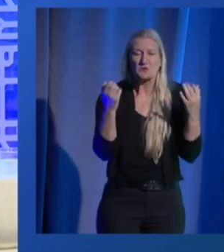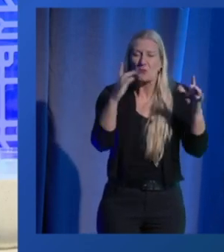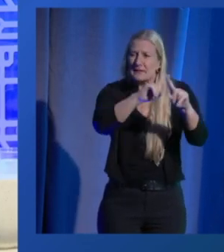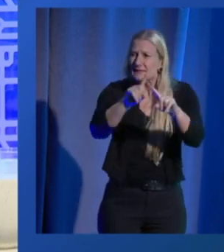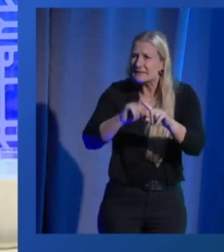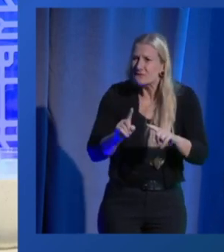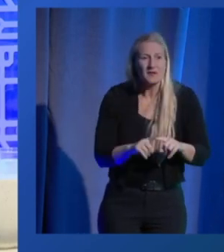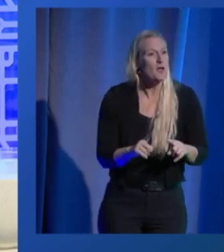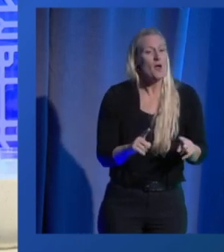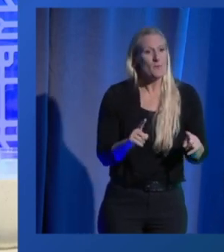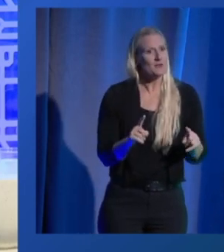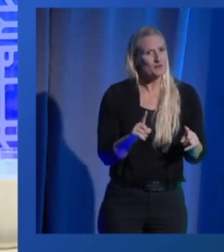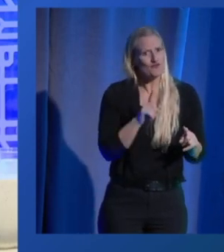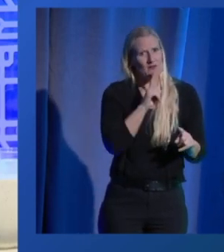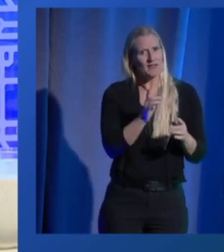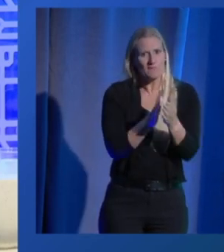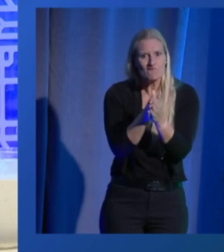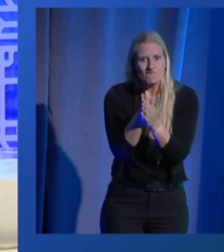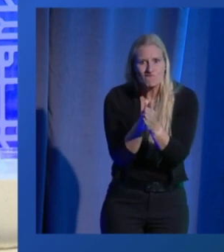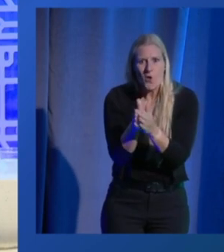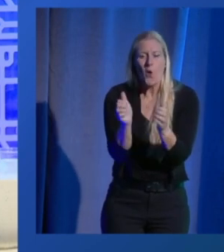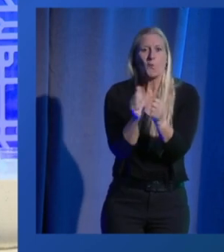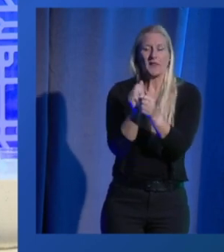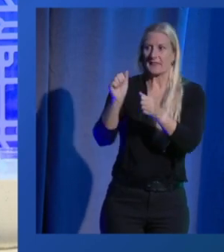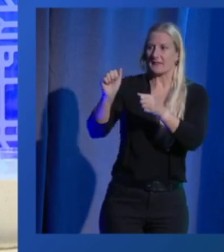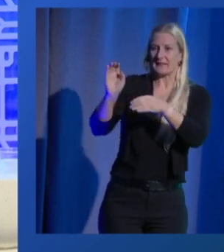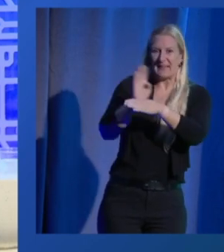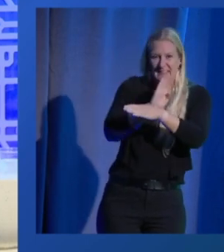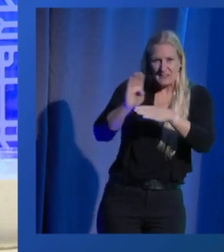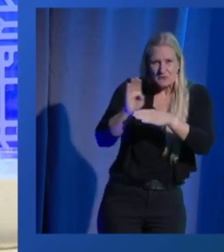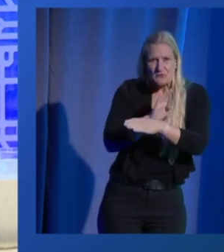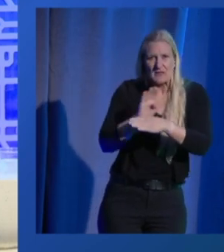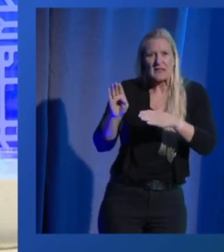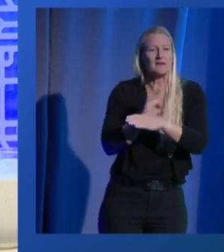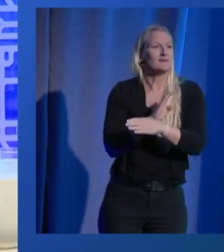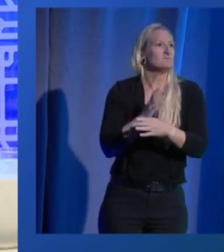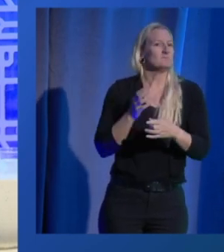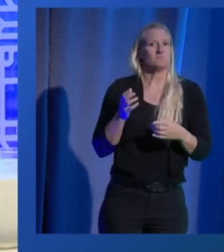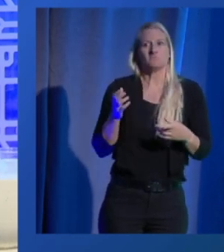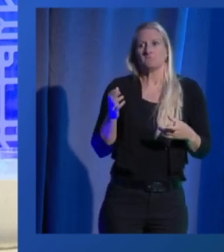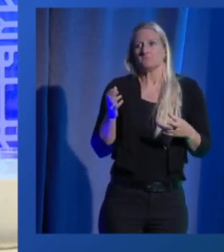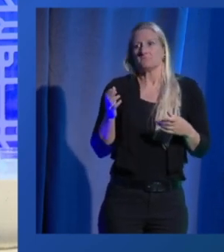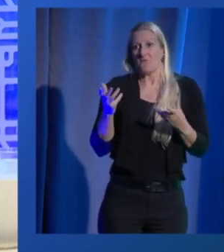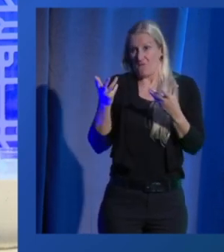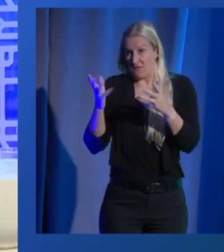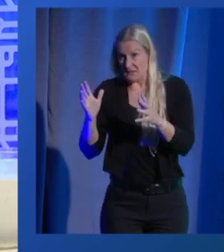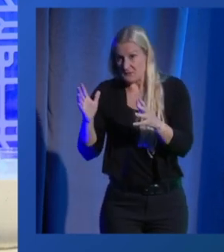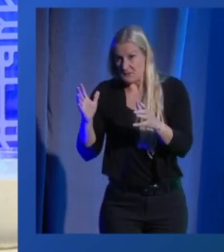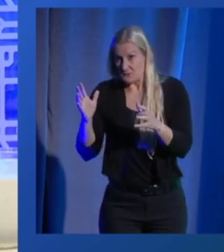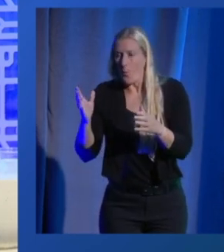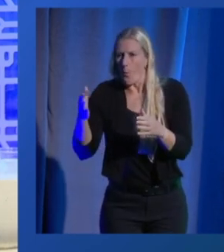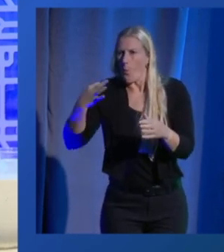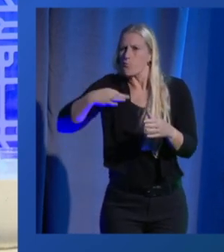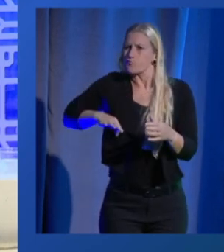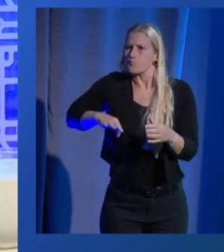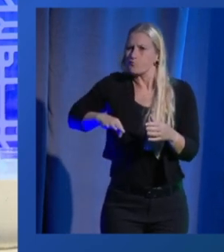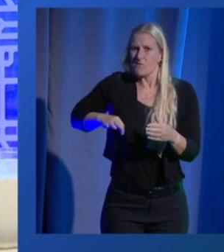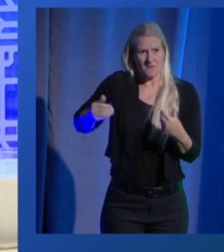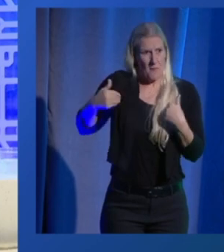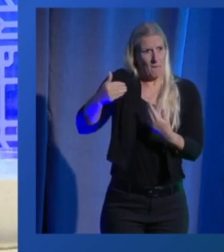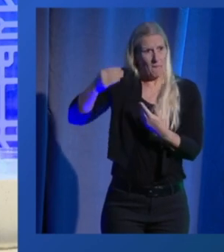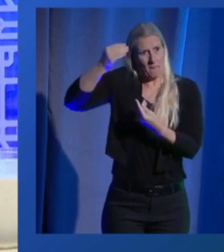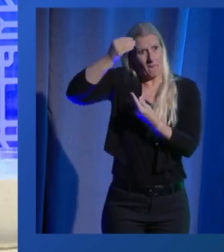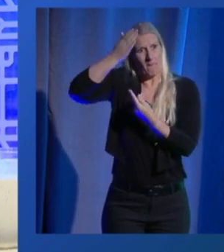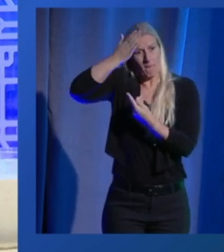be able to spend time with industry come into the government go back out into industry bring in those best ideas um I just think